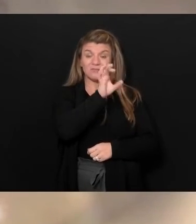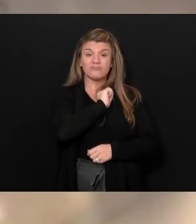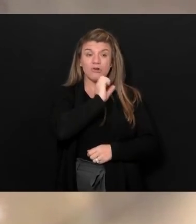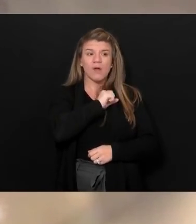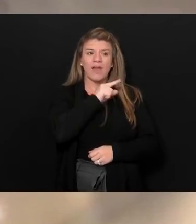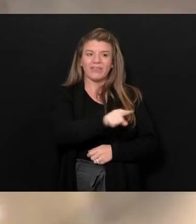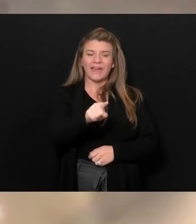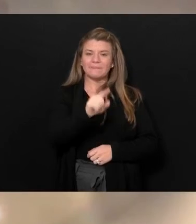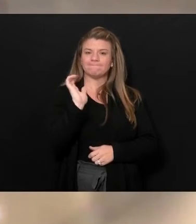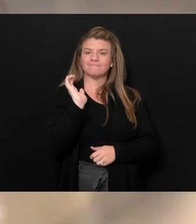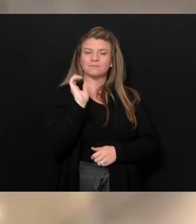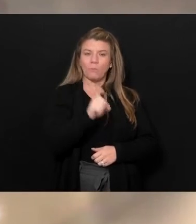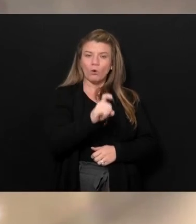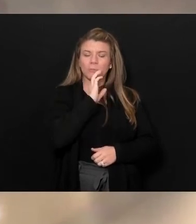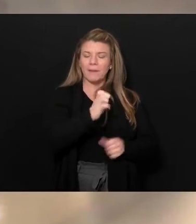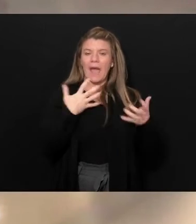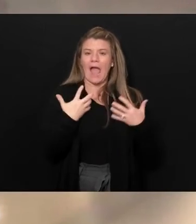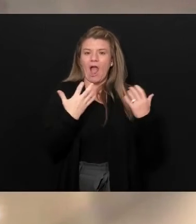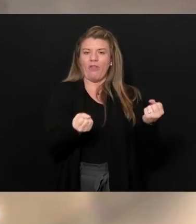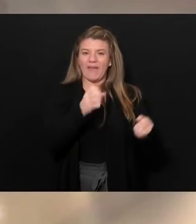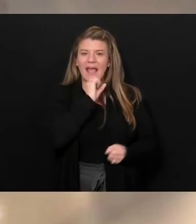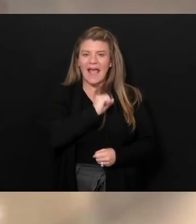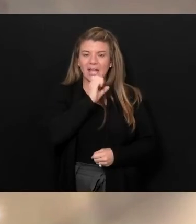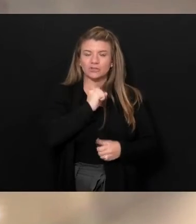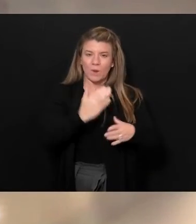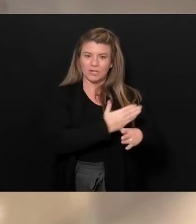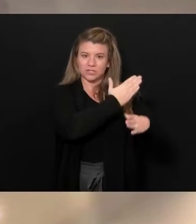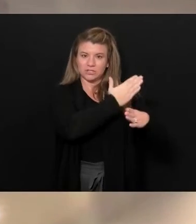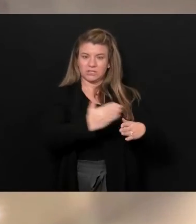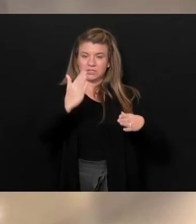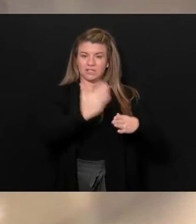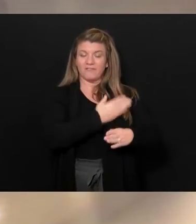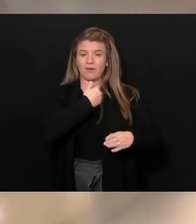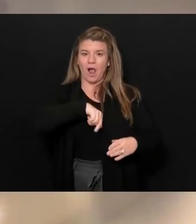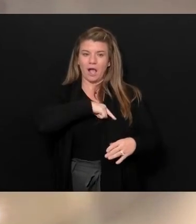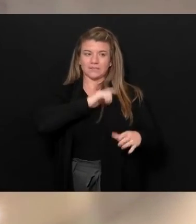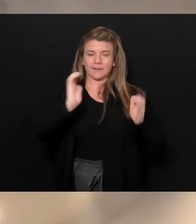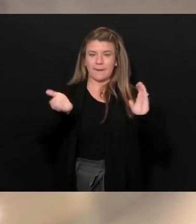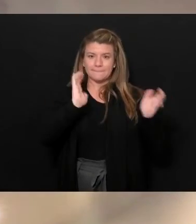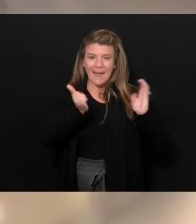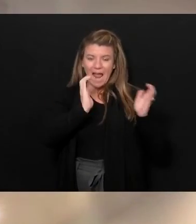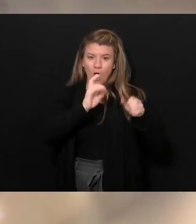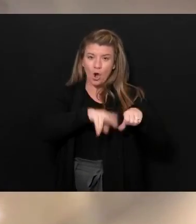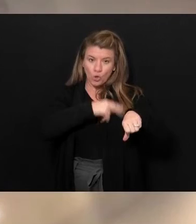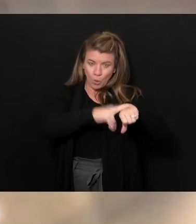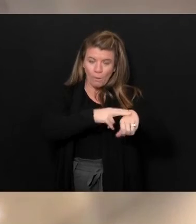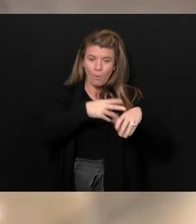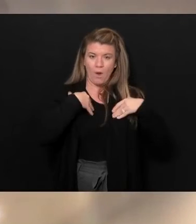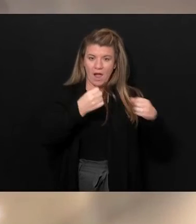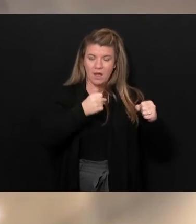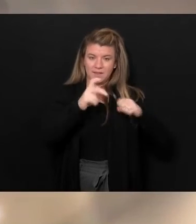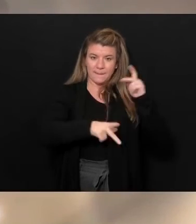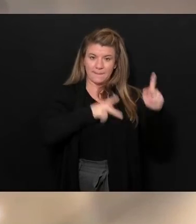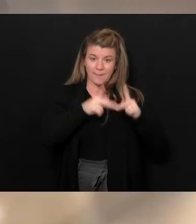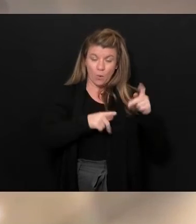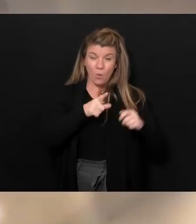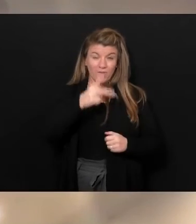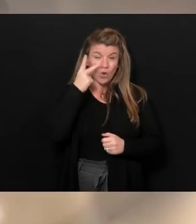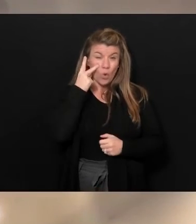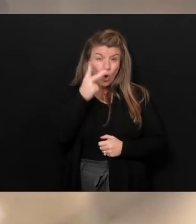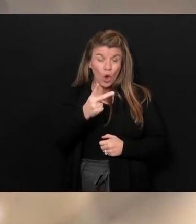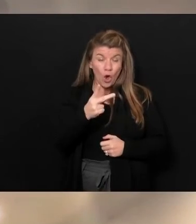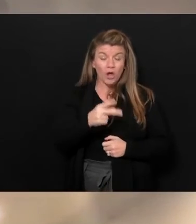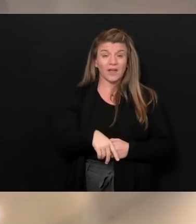be a very healthy sort of age range for us to compare normal healthy people, then if you look at